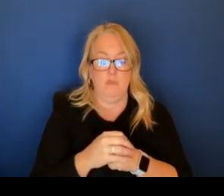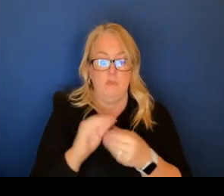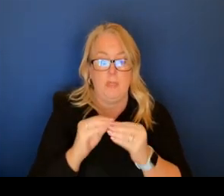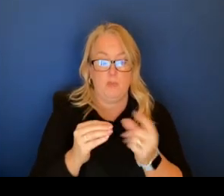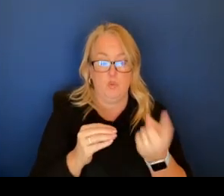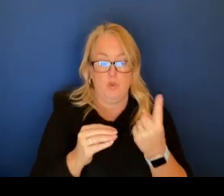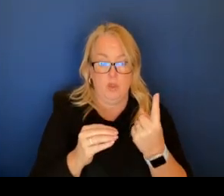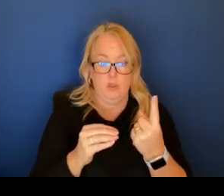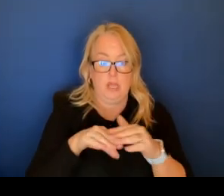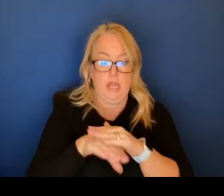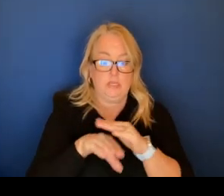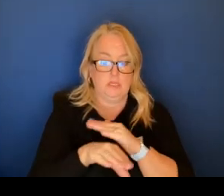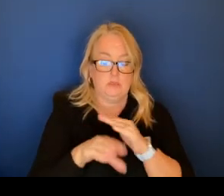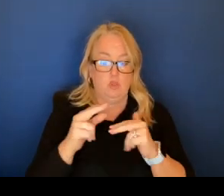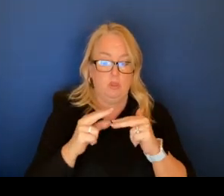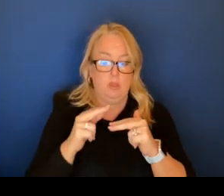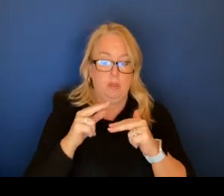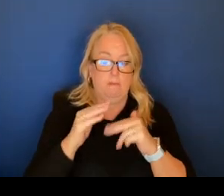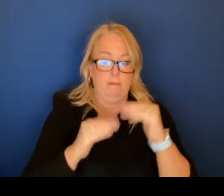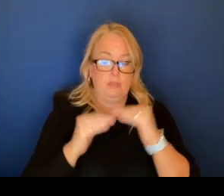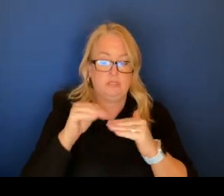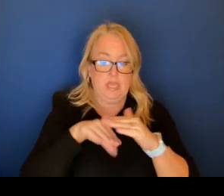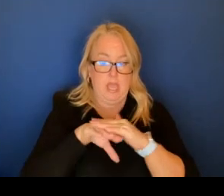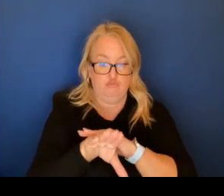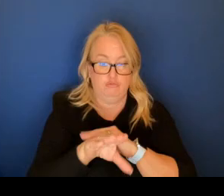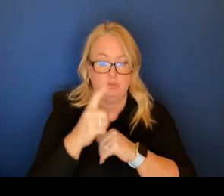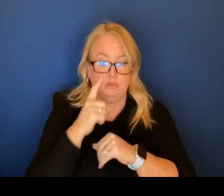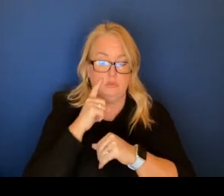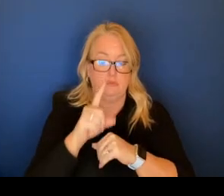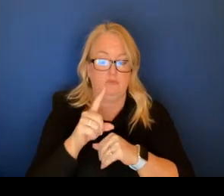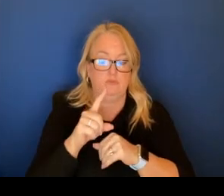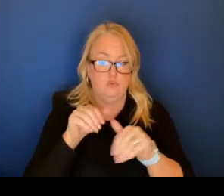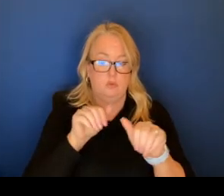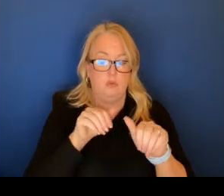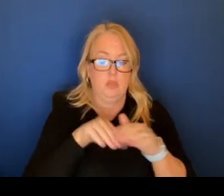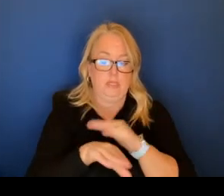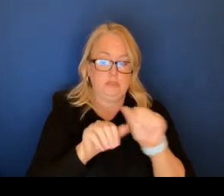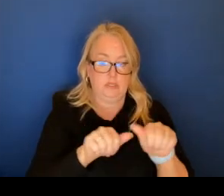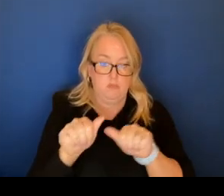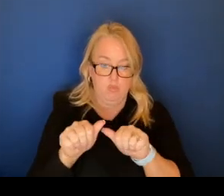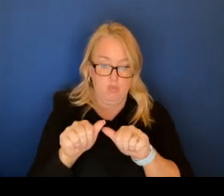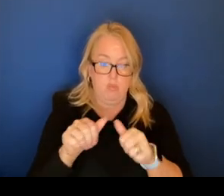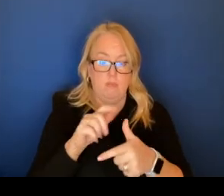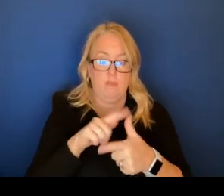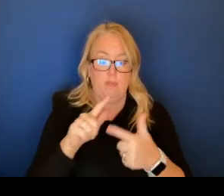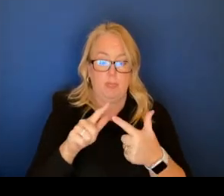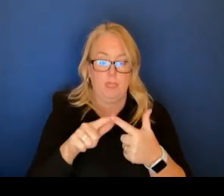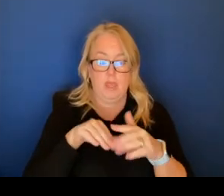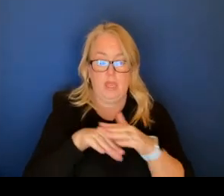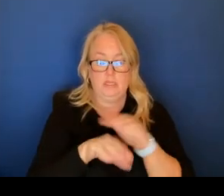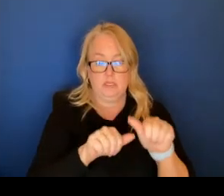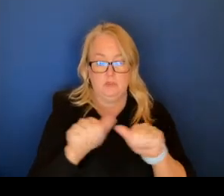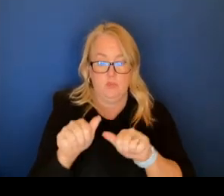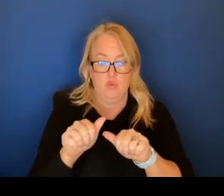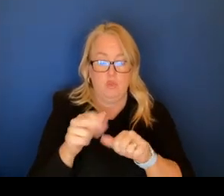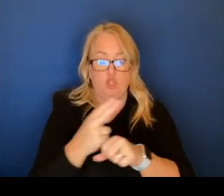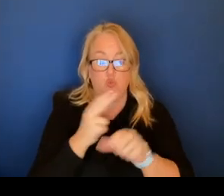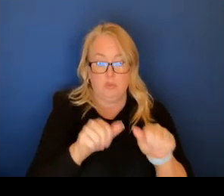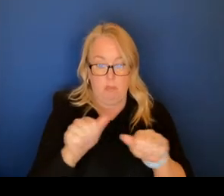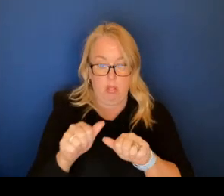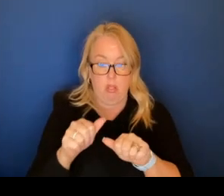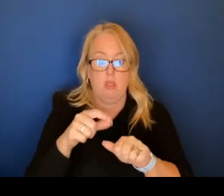1, accessible building entrance on an accessible route. Requirement 2, accessible and